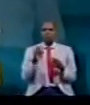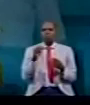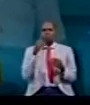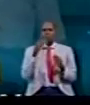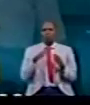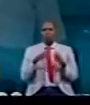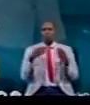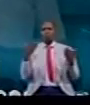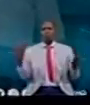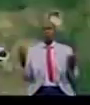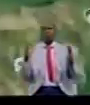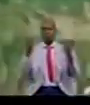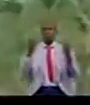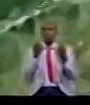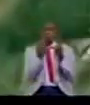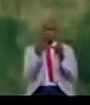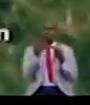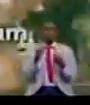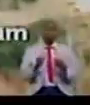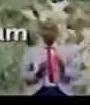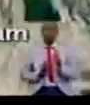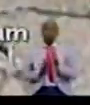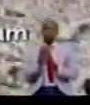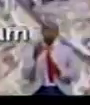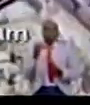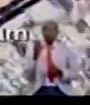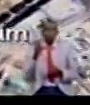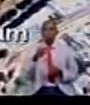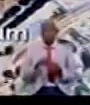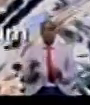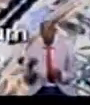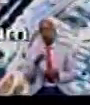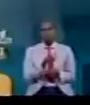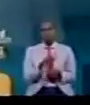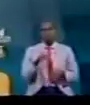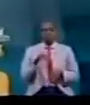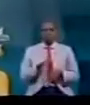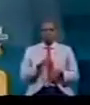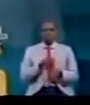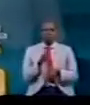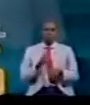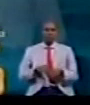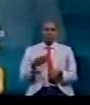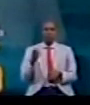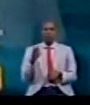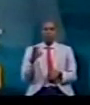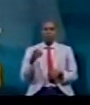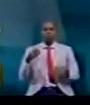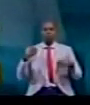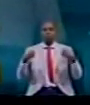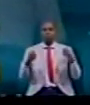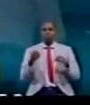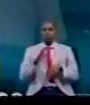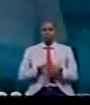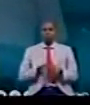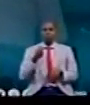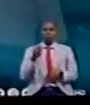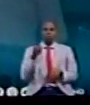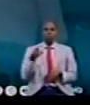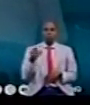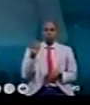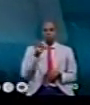be agitated, anything that makes us to be unsettled, anything that makes us to be disorganized is a